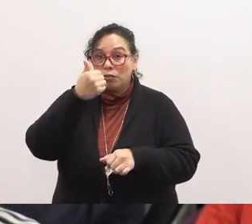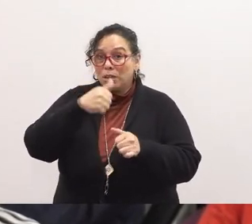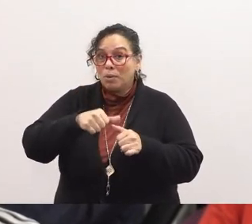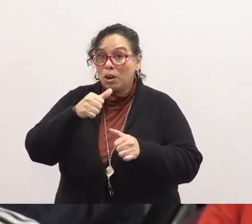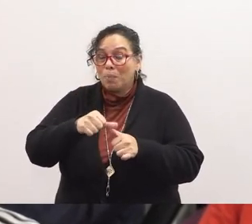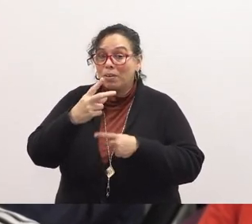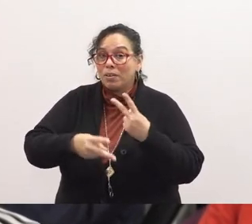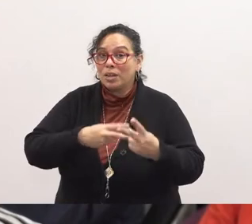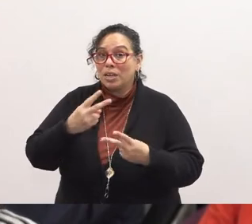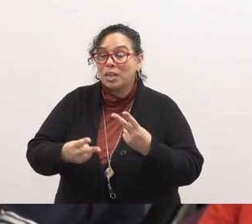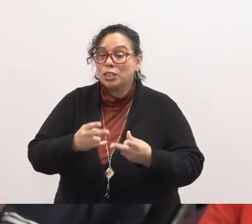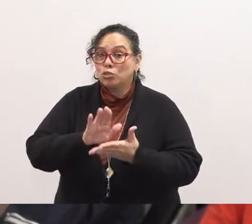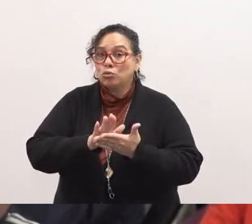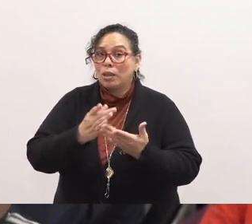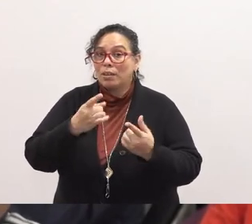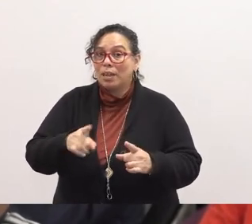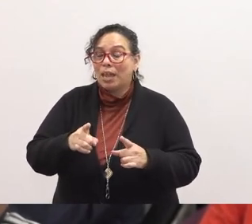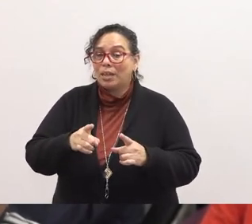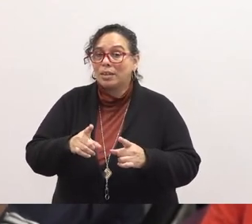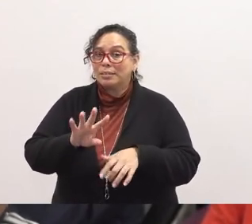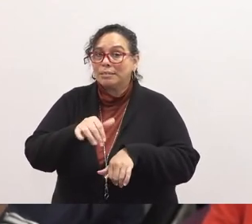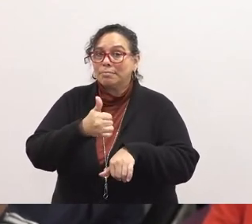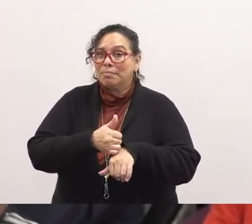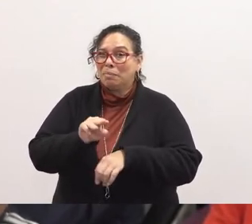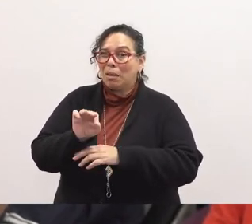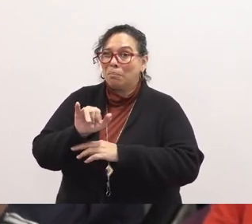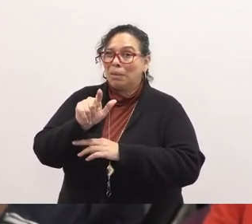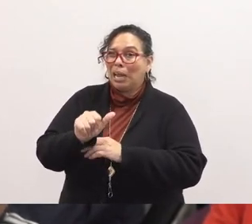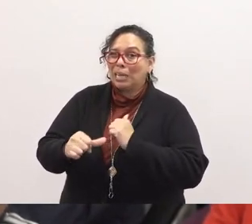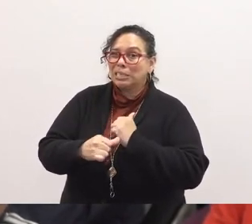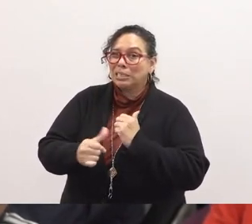visiting a school event organized by a media assistant?